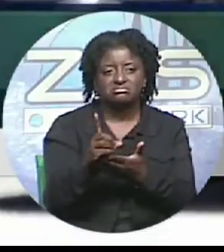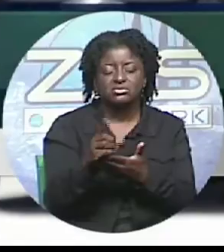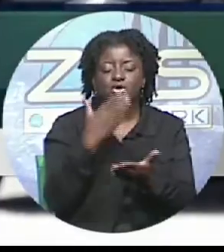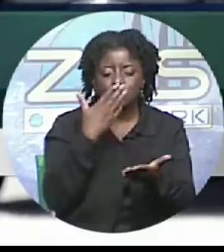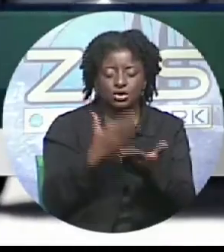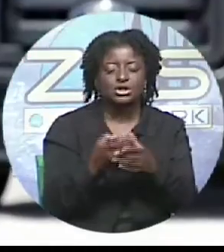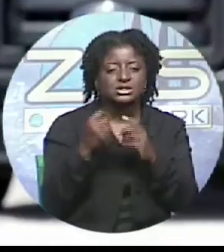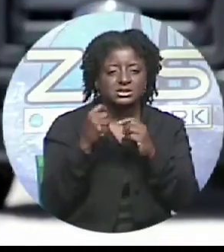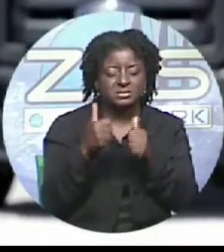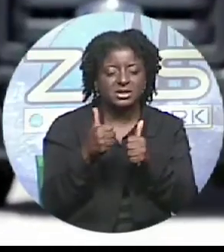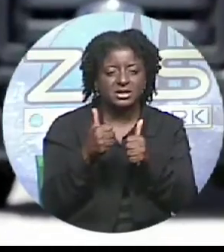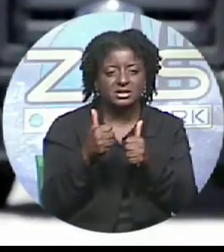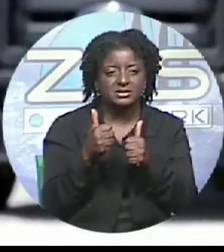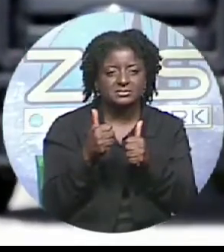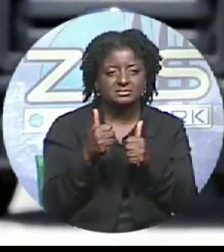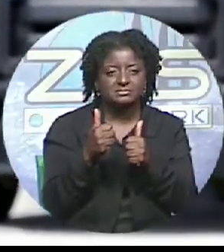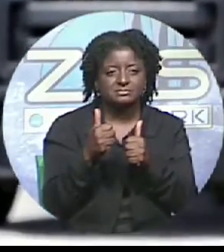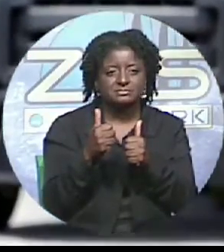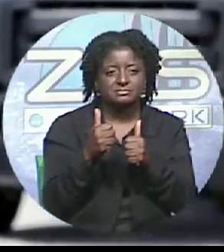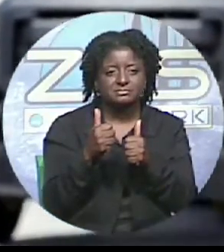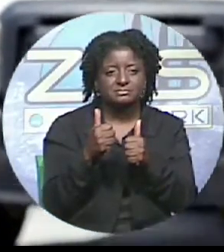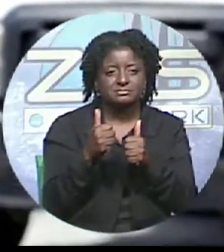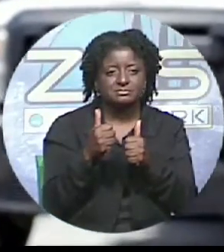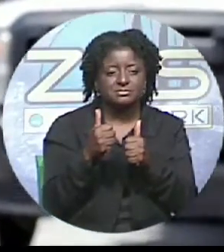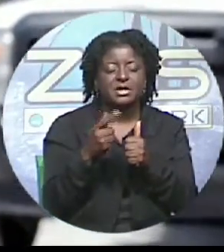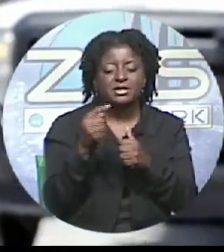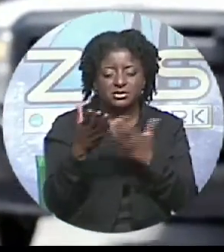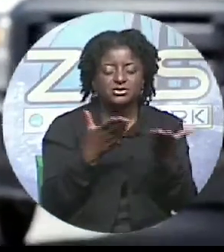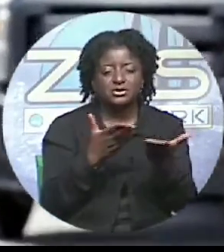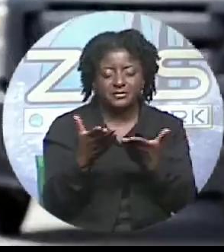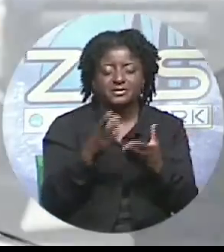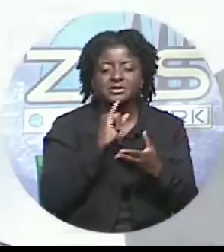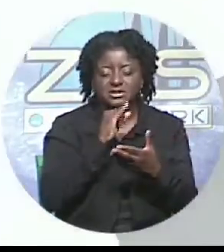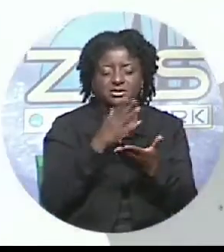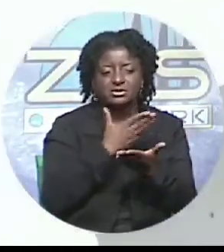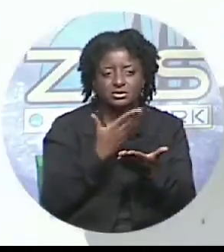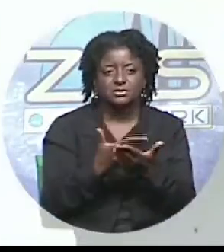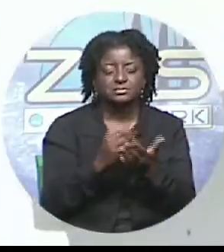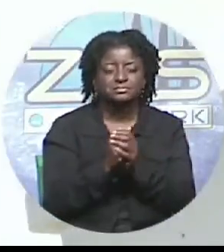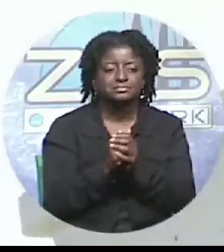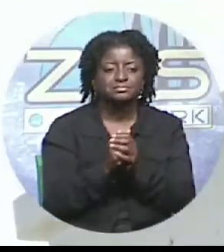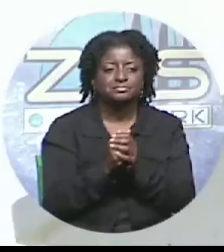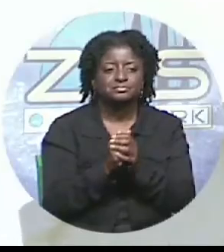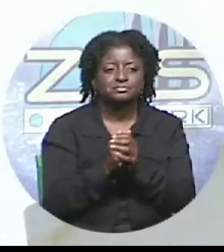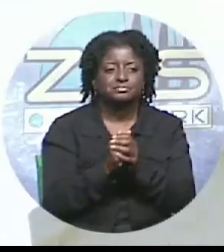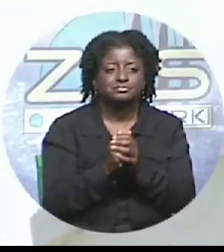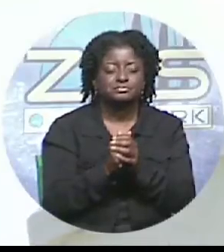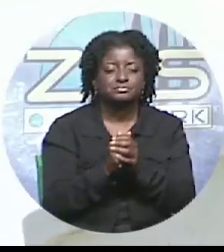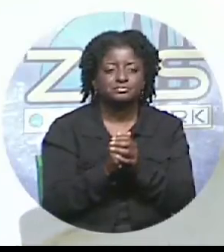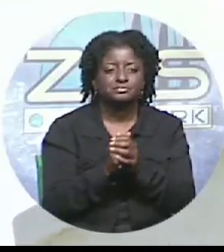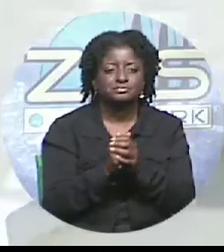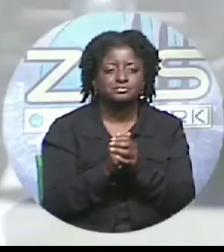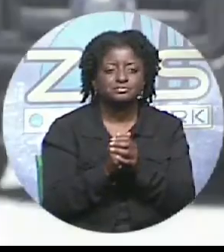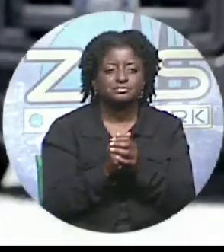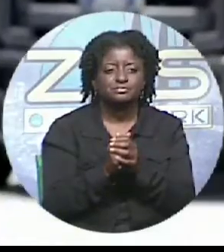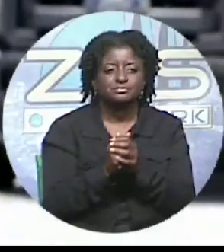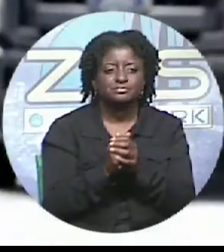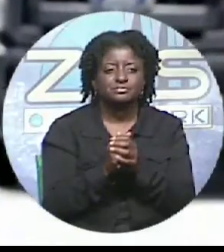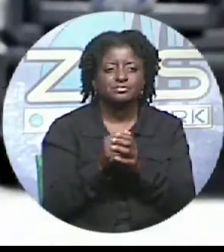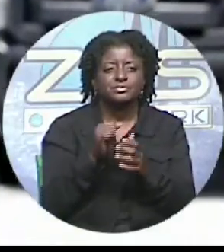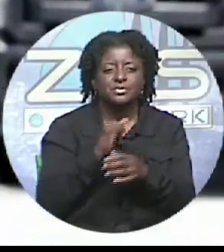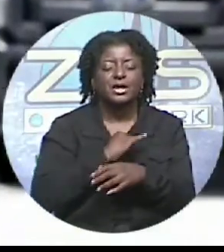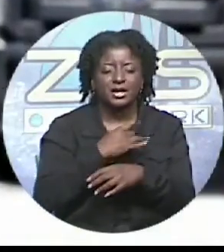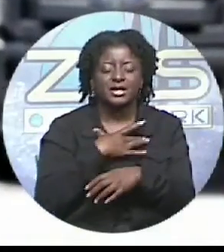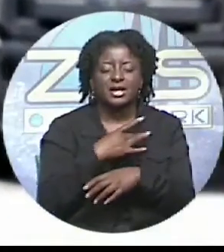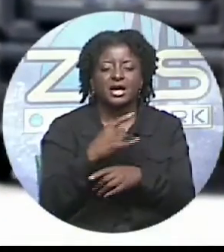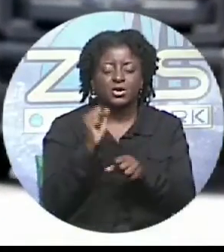Certain areas, we're offering customers up to 16 megs in most areas right now. You like working for the company itself? Yes, I really do like